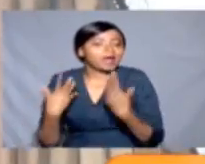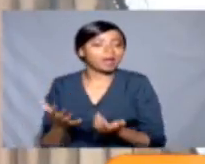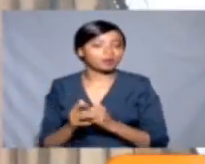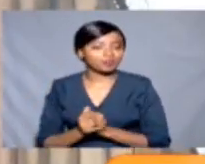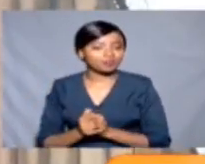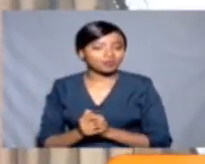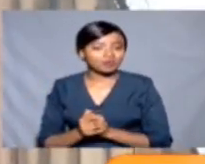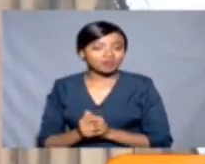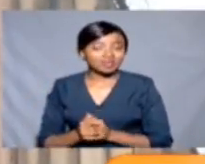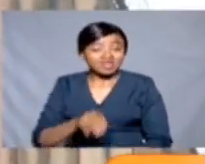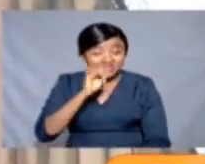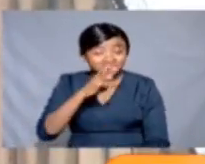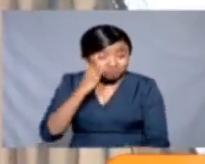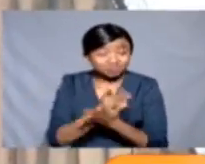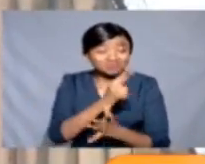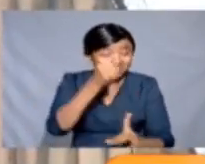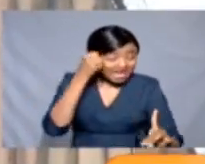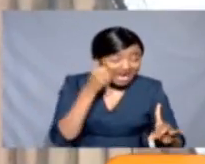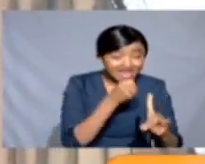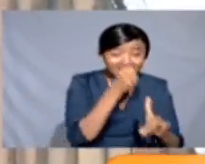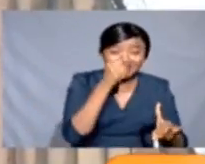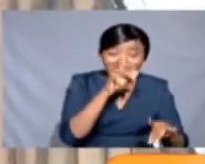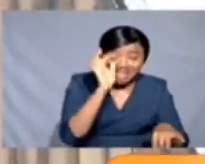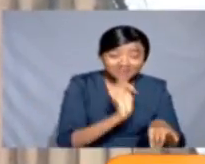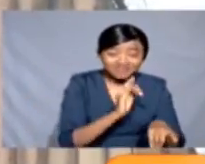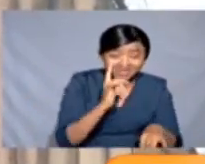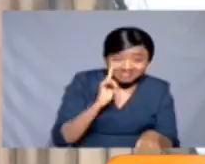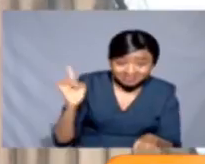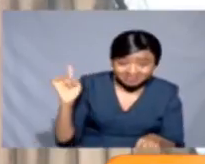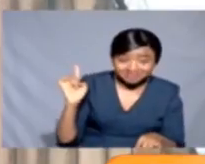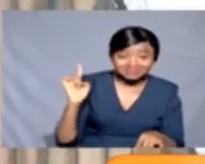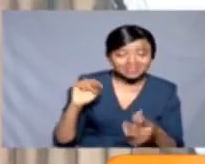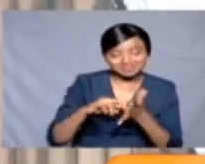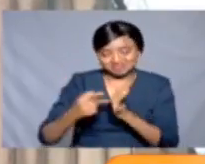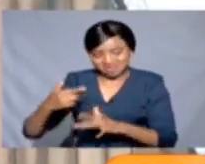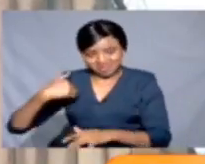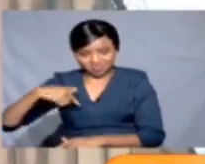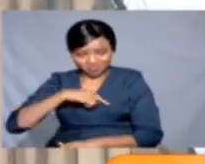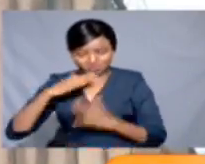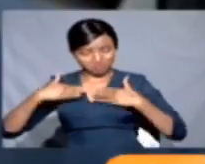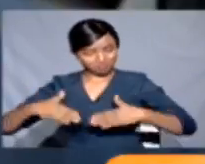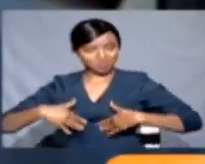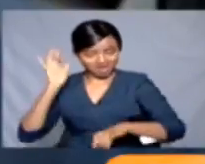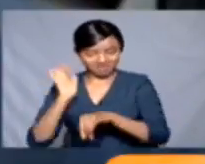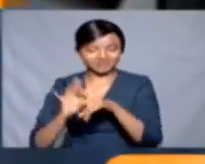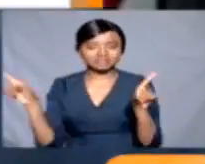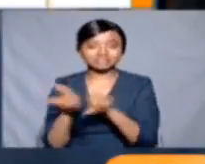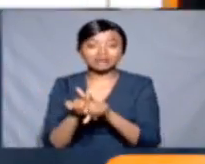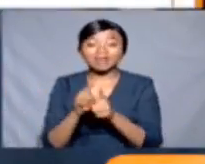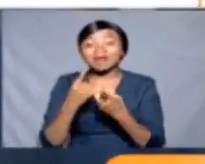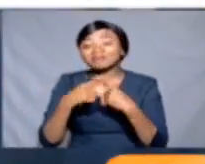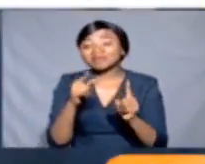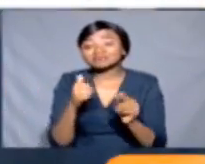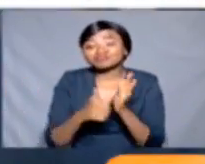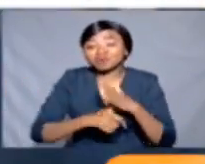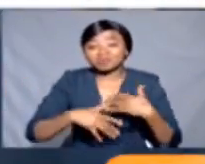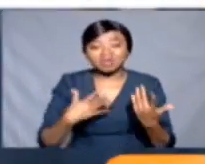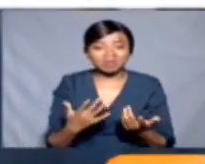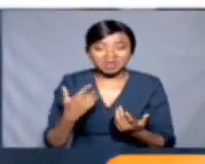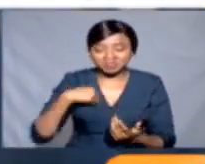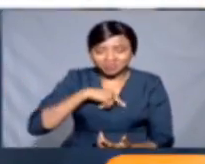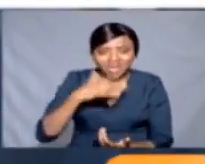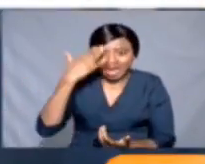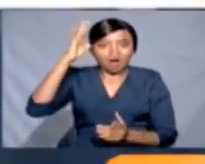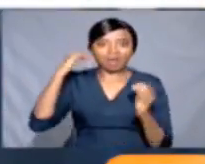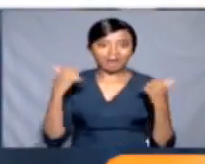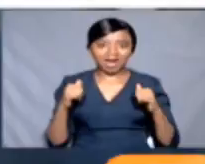if the emissions are actually impacting or affecting the mabati, then it means they are also impacting on us. The only unfortunate thing is that you don't realize